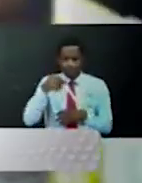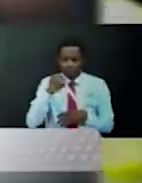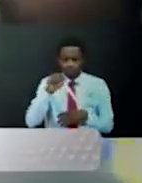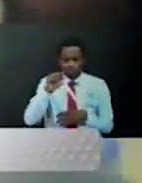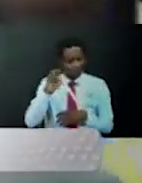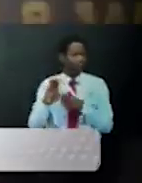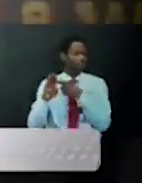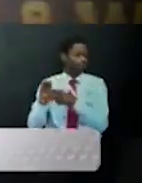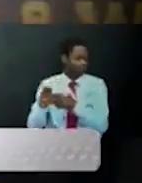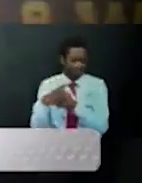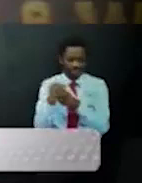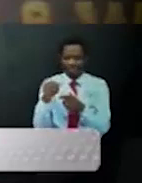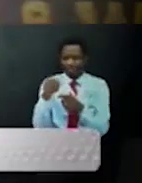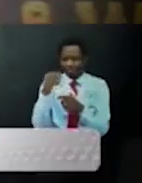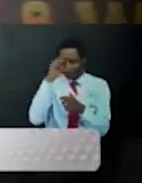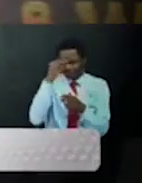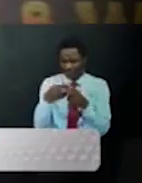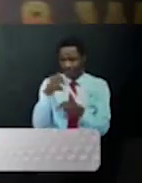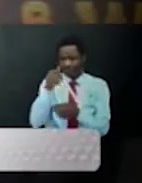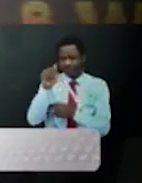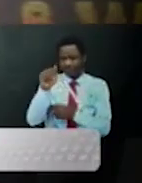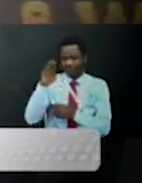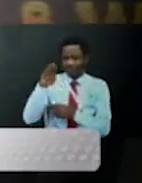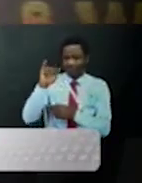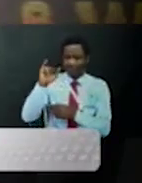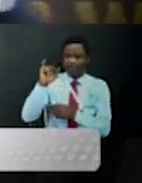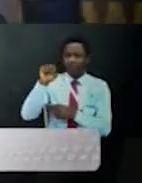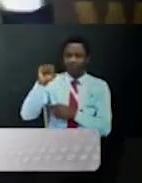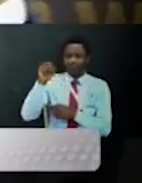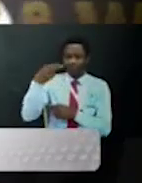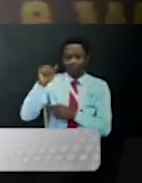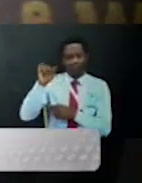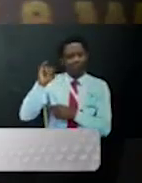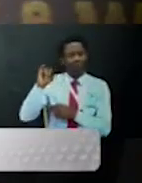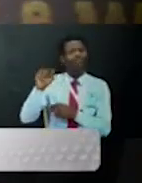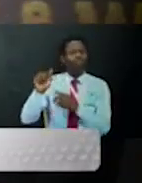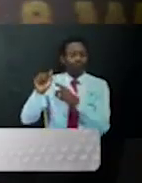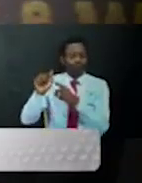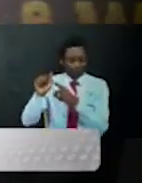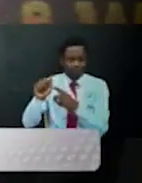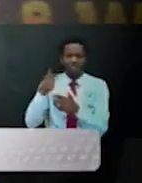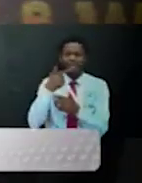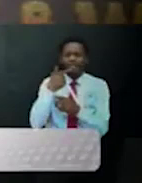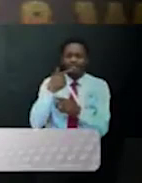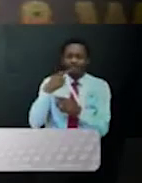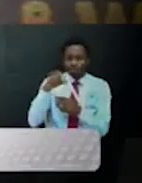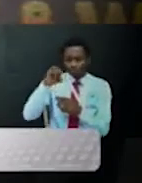led the troops. Joab saw that there was challenge. There was battle lines in front of him and battle lines behind him.